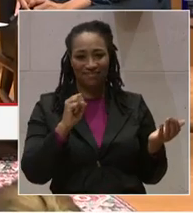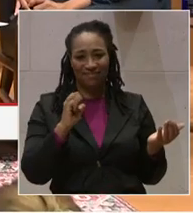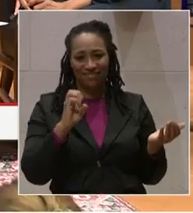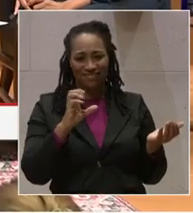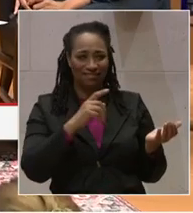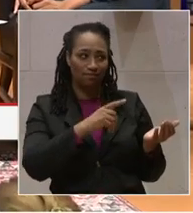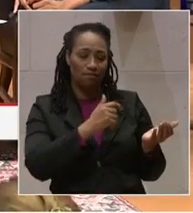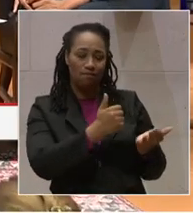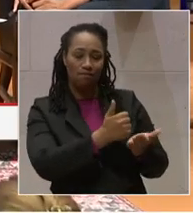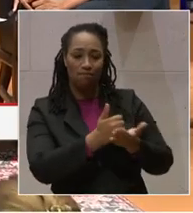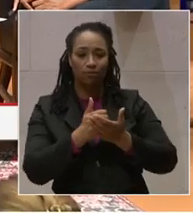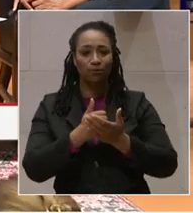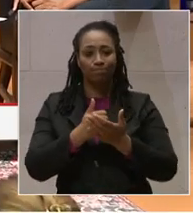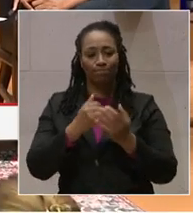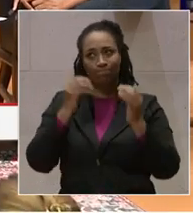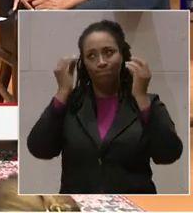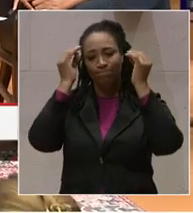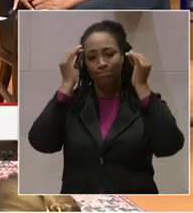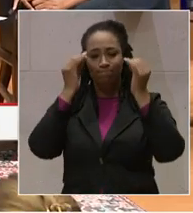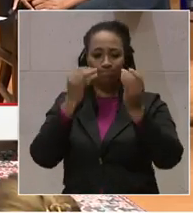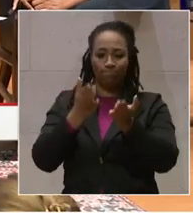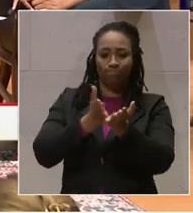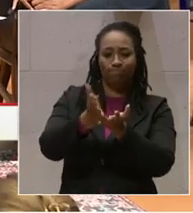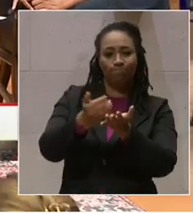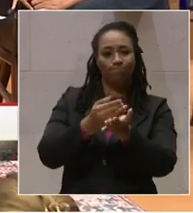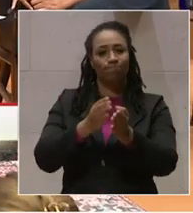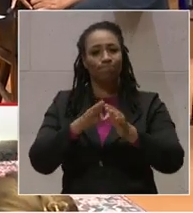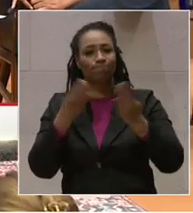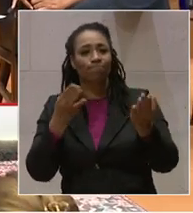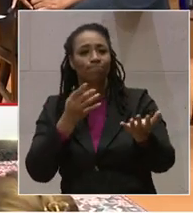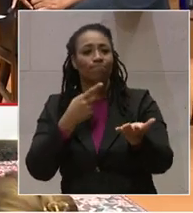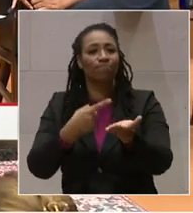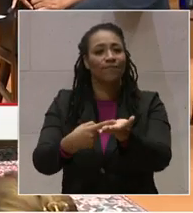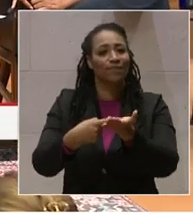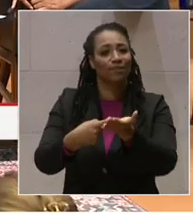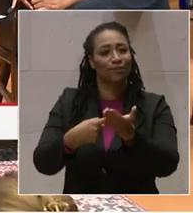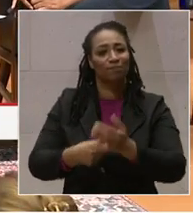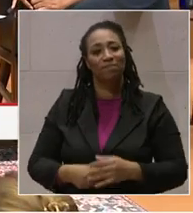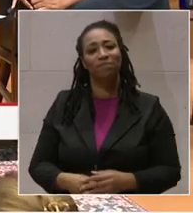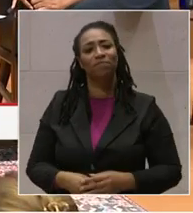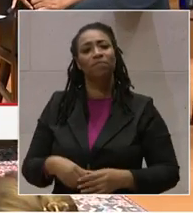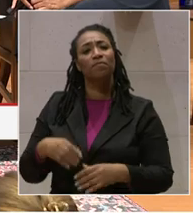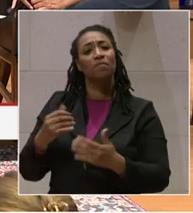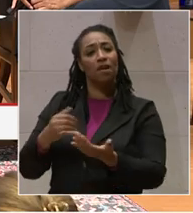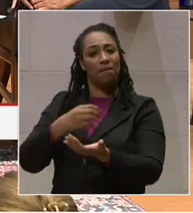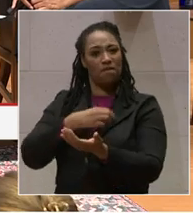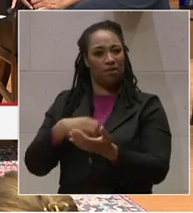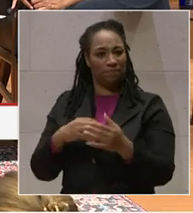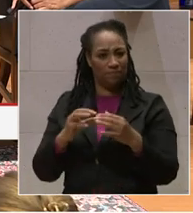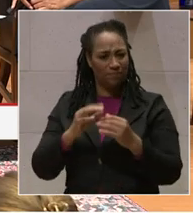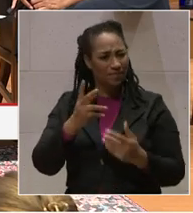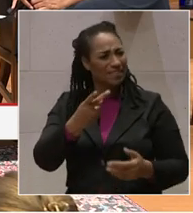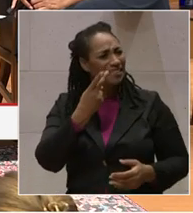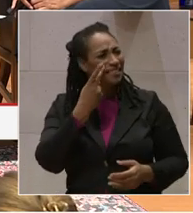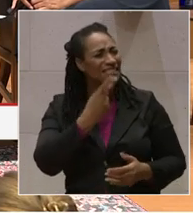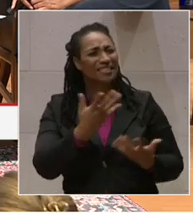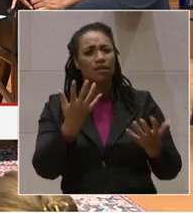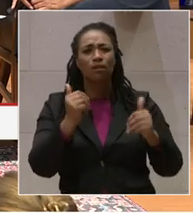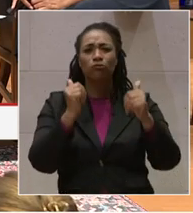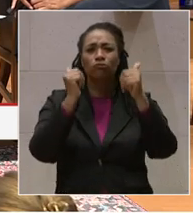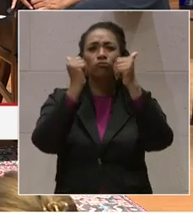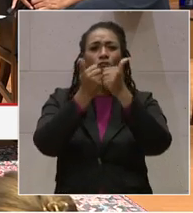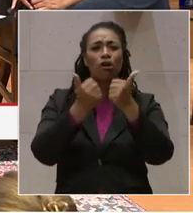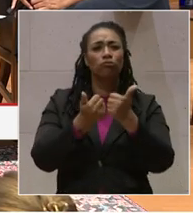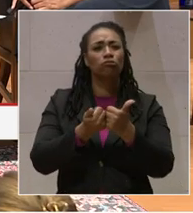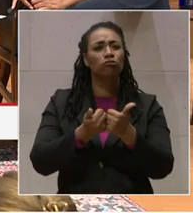Mayor, as you look at the challenges, and you set a goal, I think it's 36,000, and you have achieved that